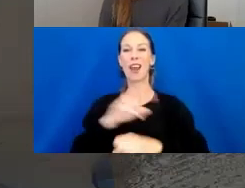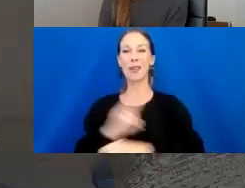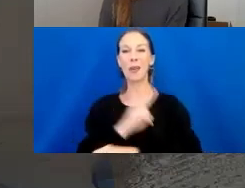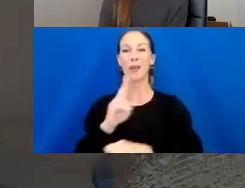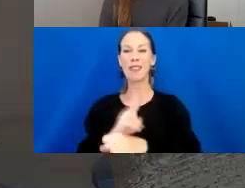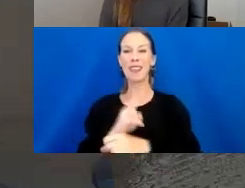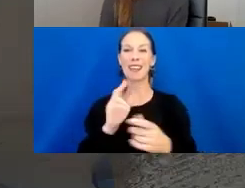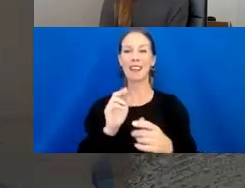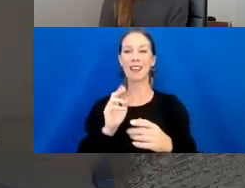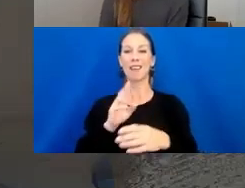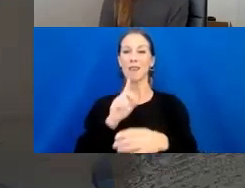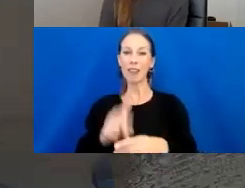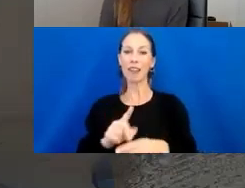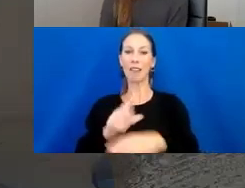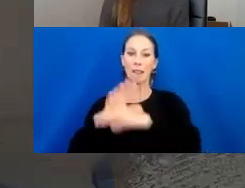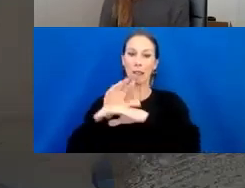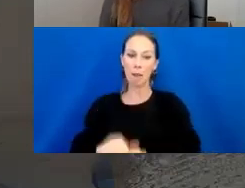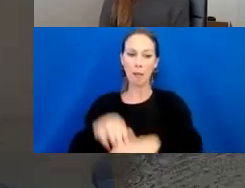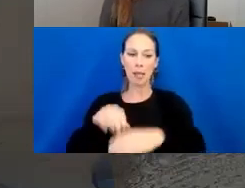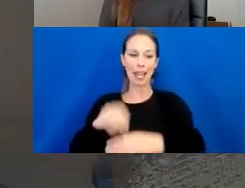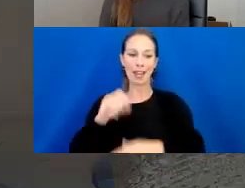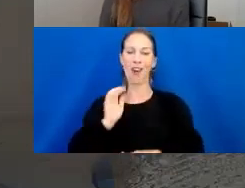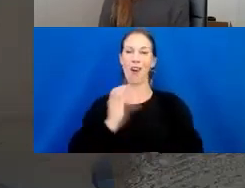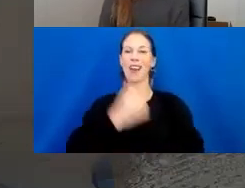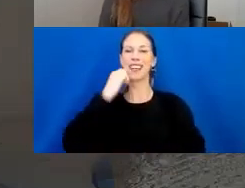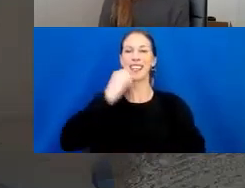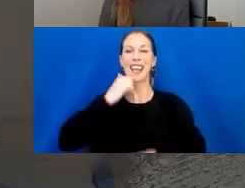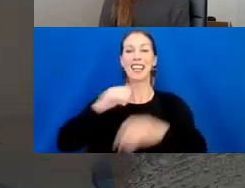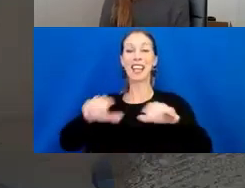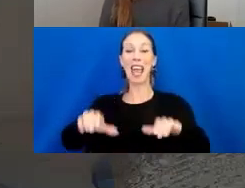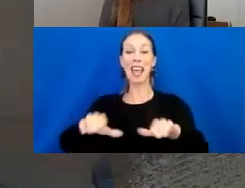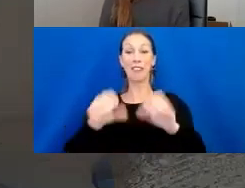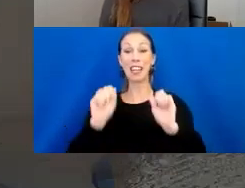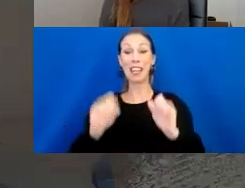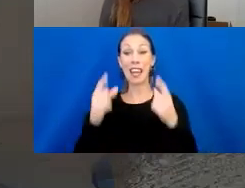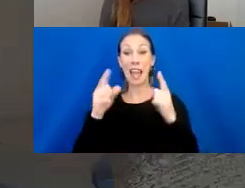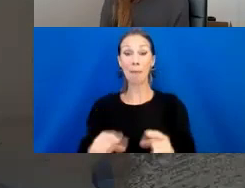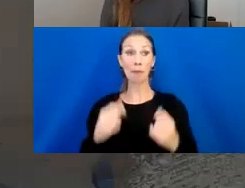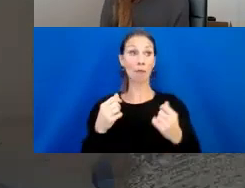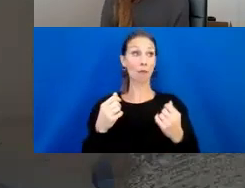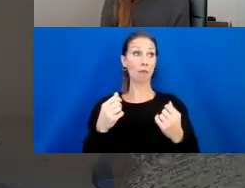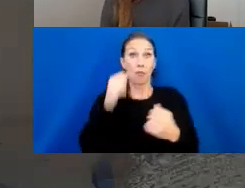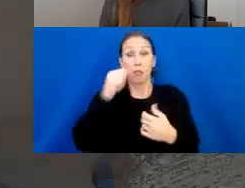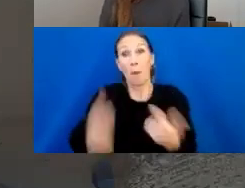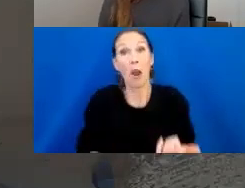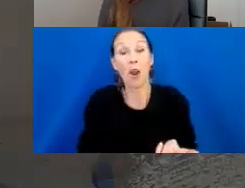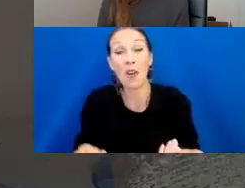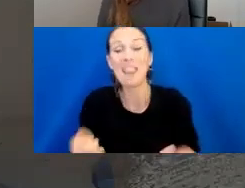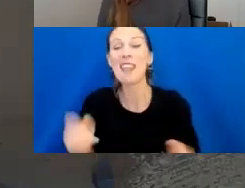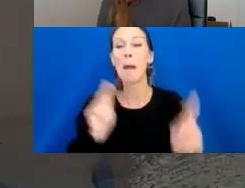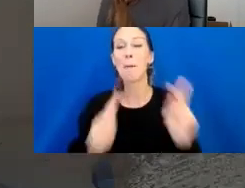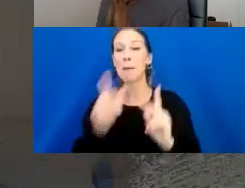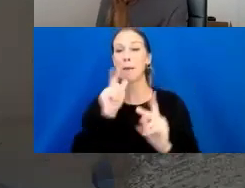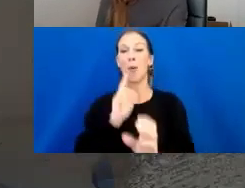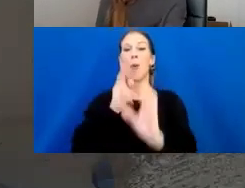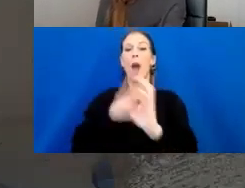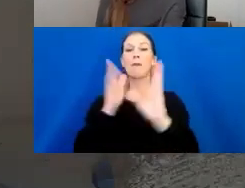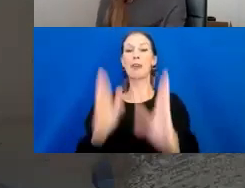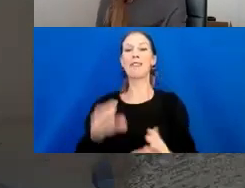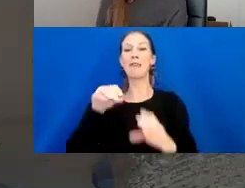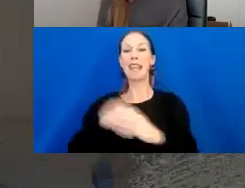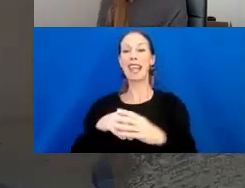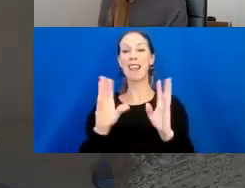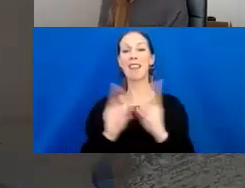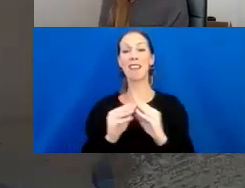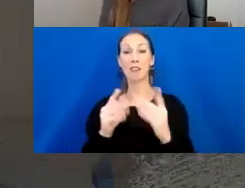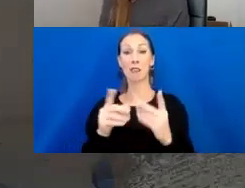activity that can happen, and it could happen tomorrow. I mean, you know, who are participating in the sessions or whenever